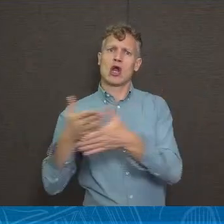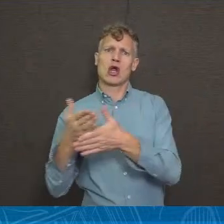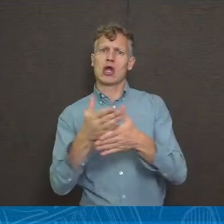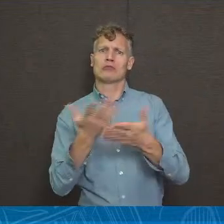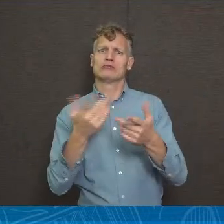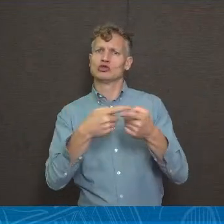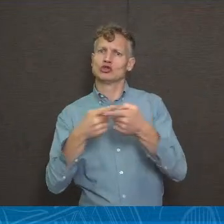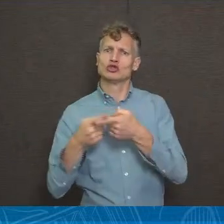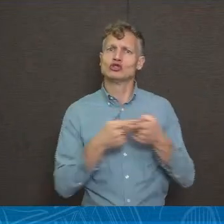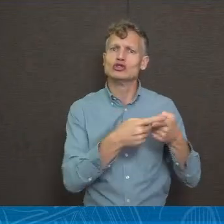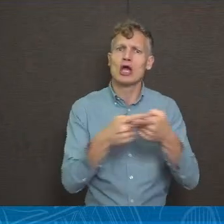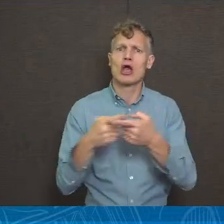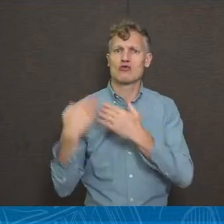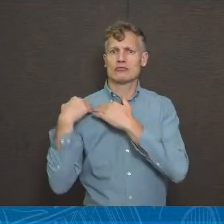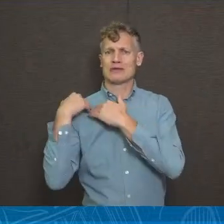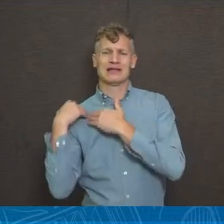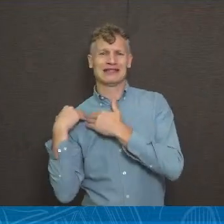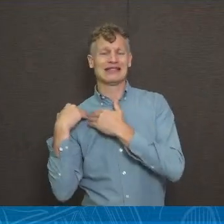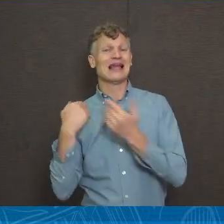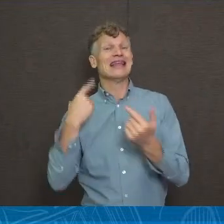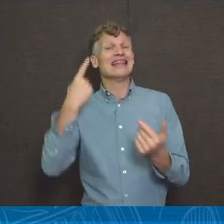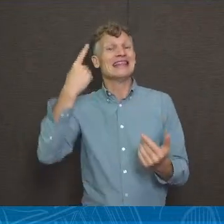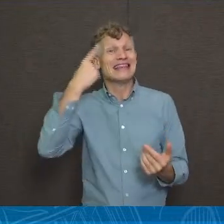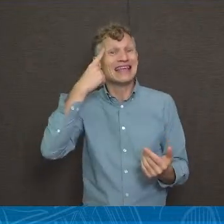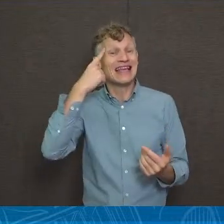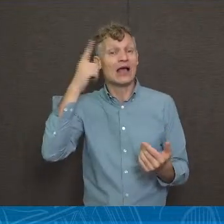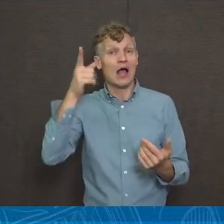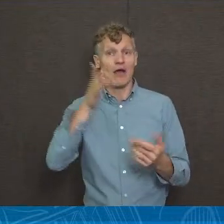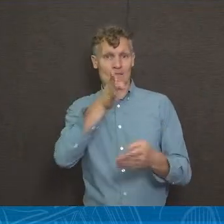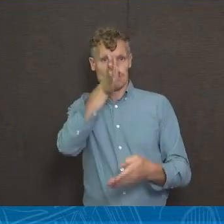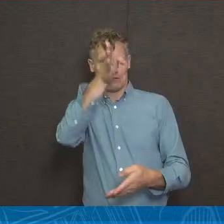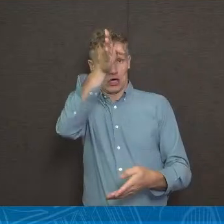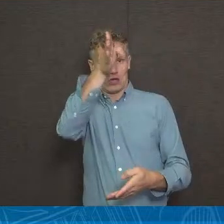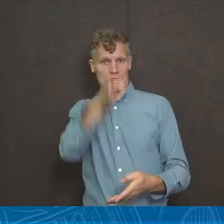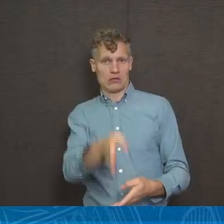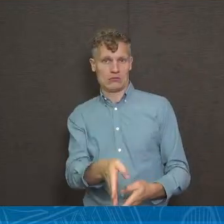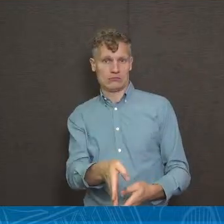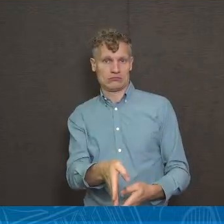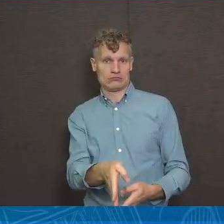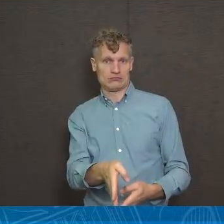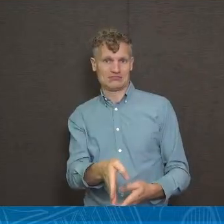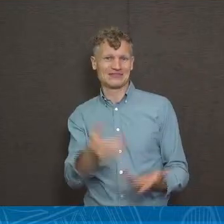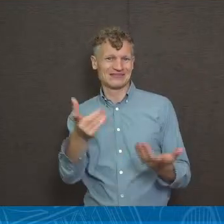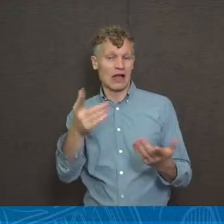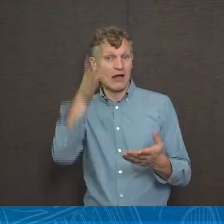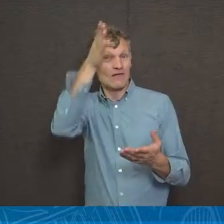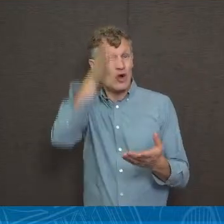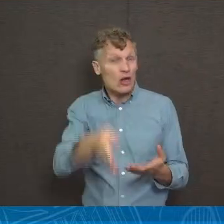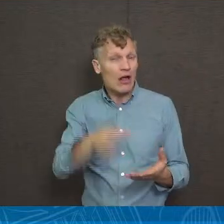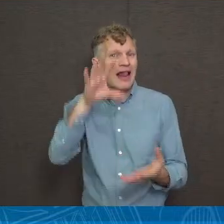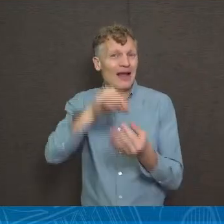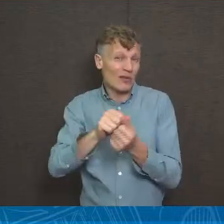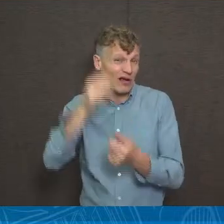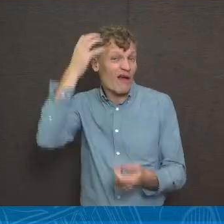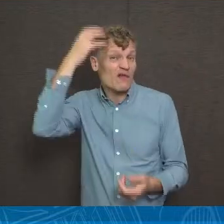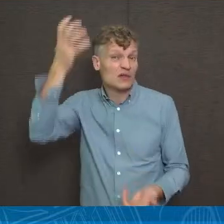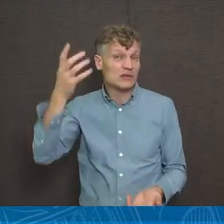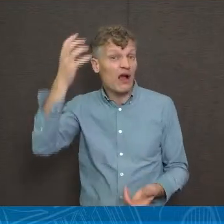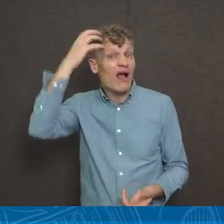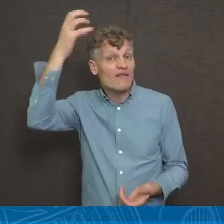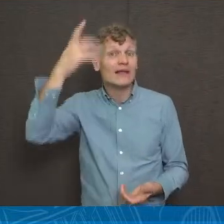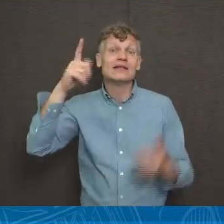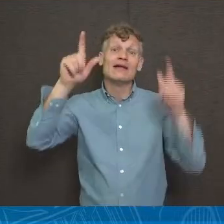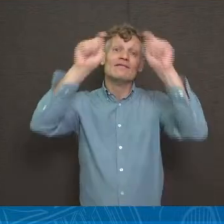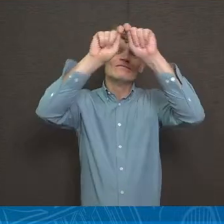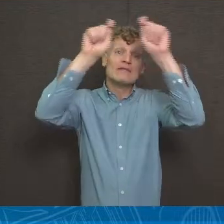looking down at vertical lines of responsibility. So this is moving through lines of government, you know, from federal to state to local